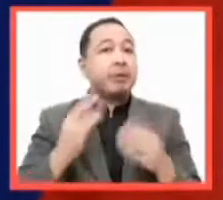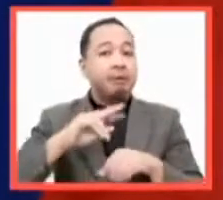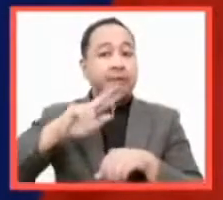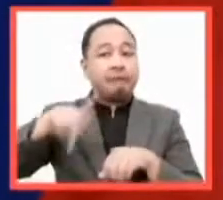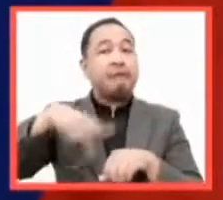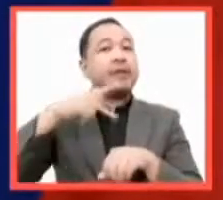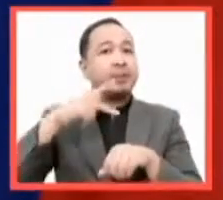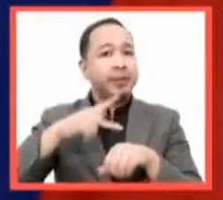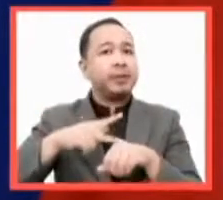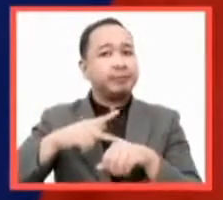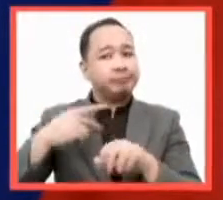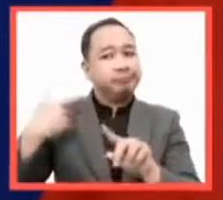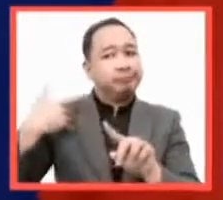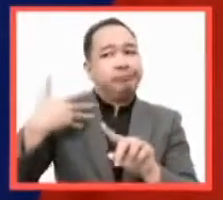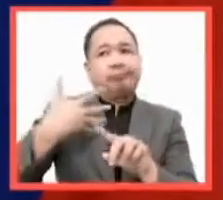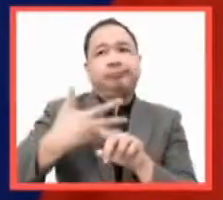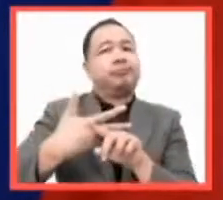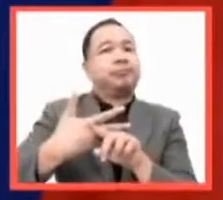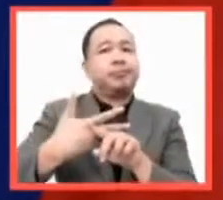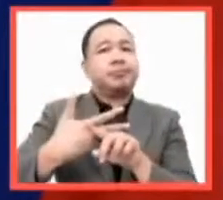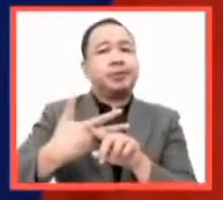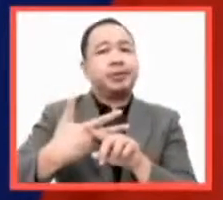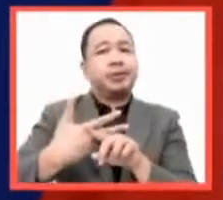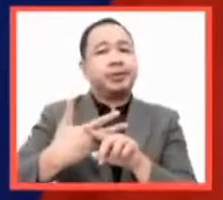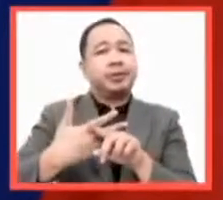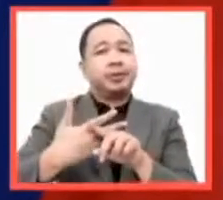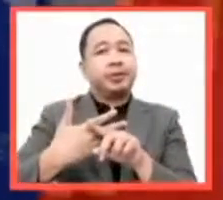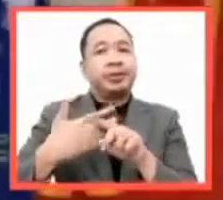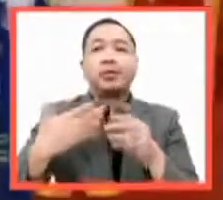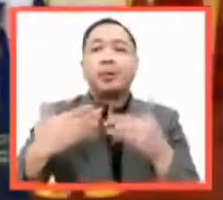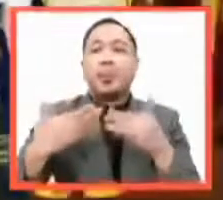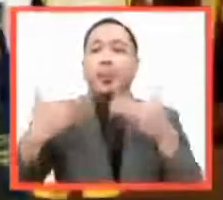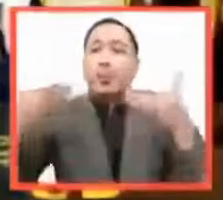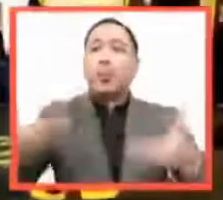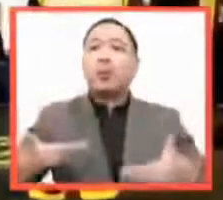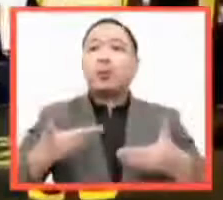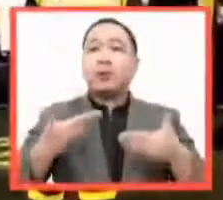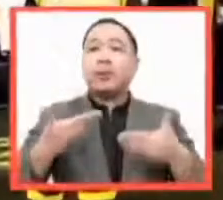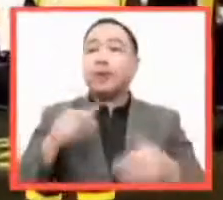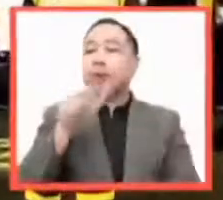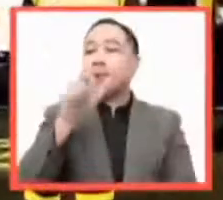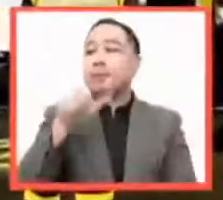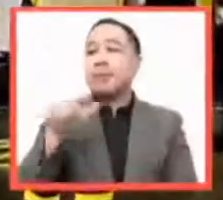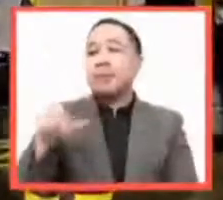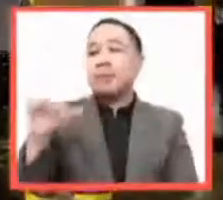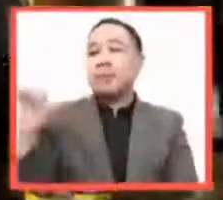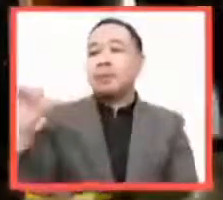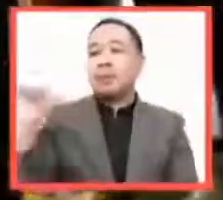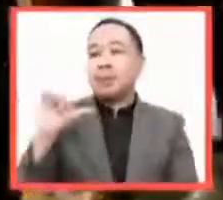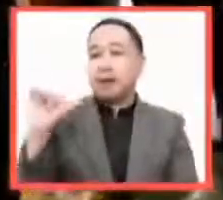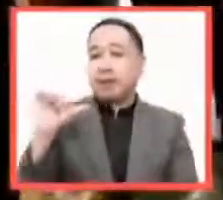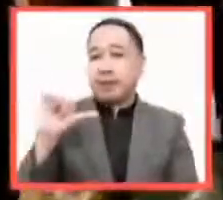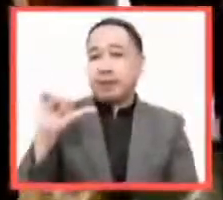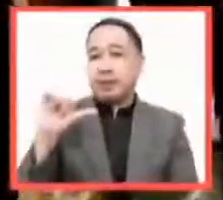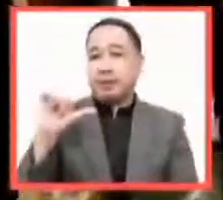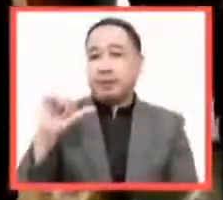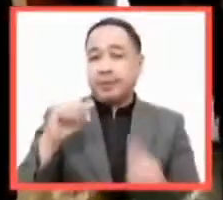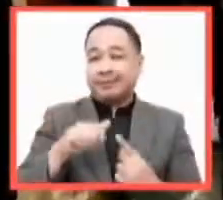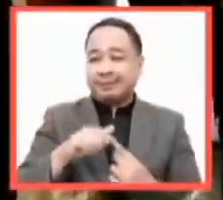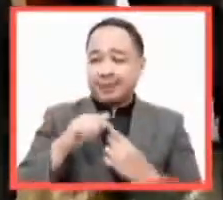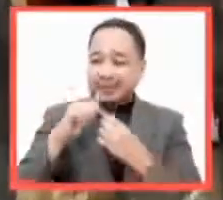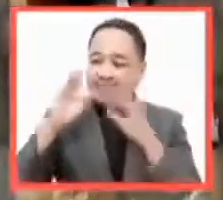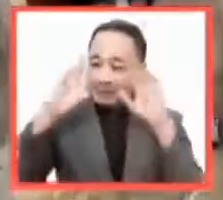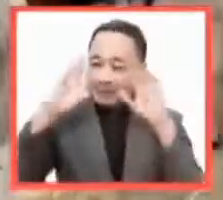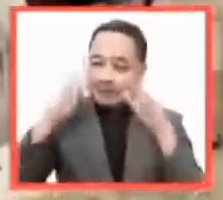The Philippines, in line with its long-standing humanitarian tradition, has opened its doors to Afghan